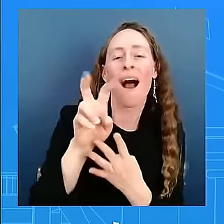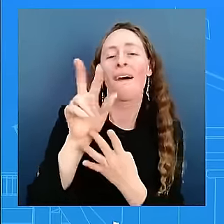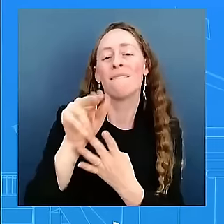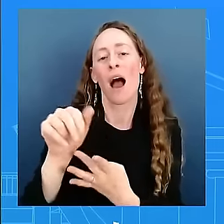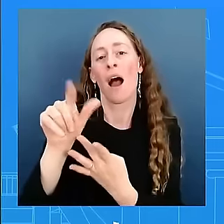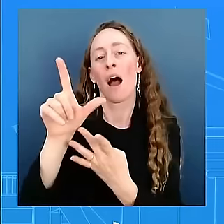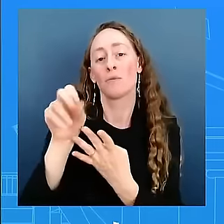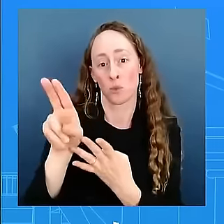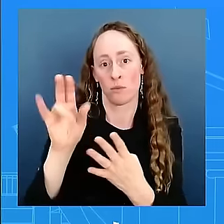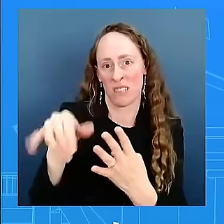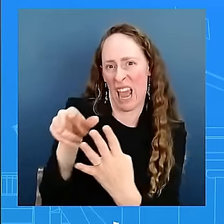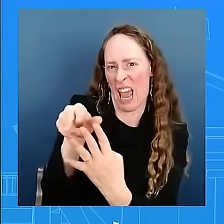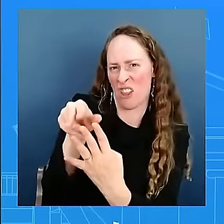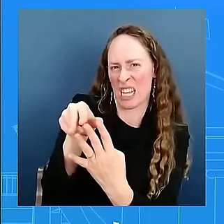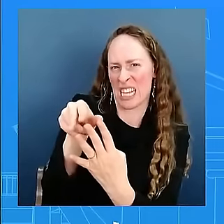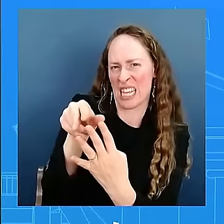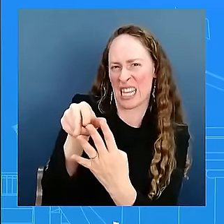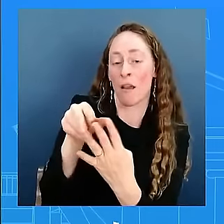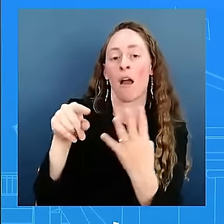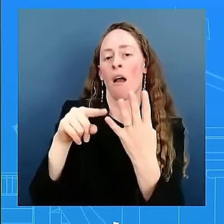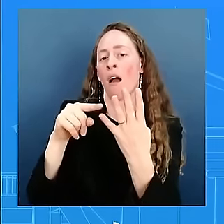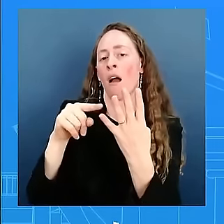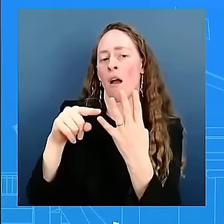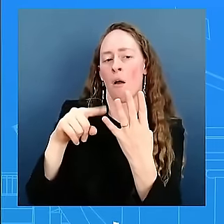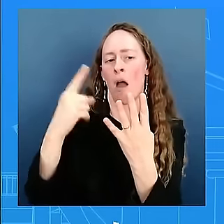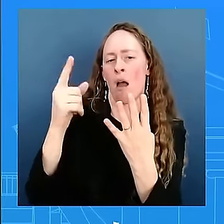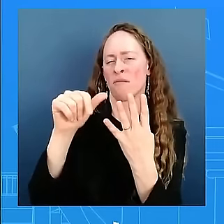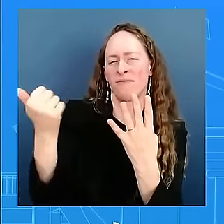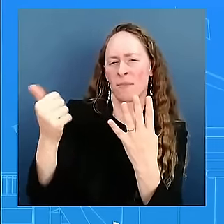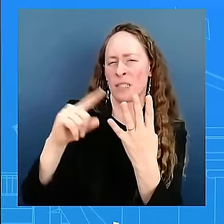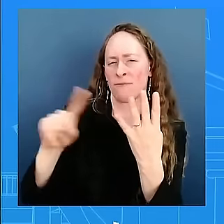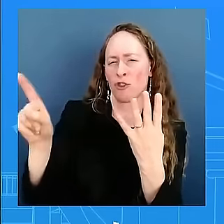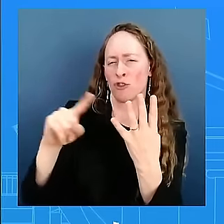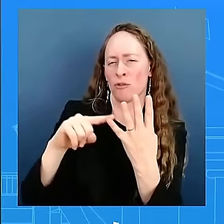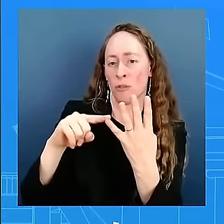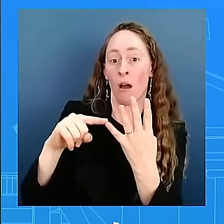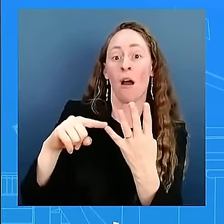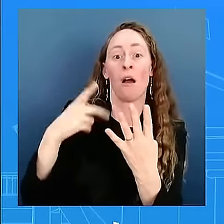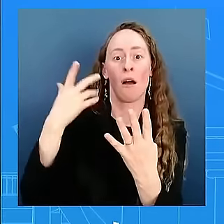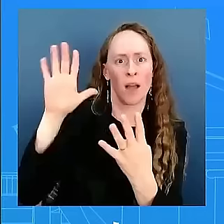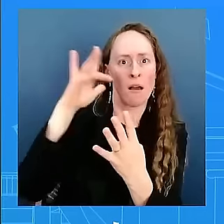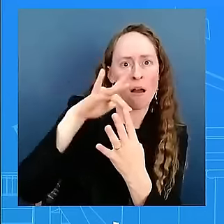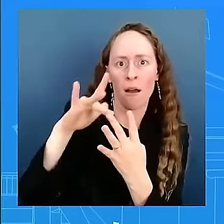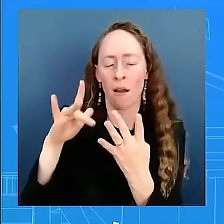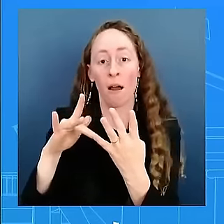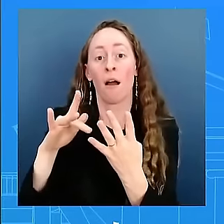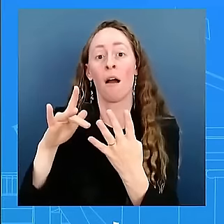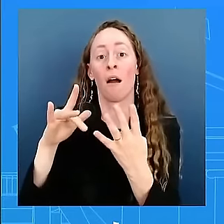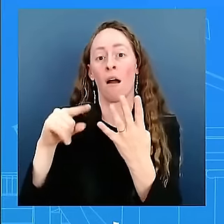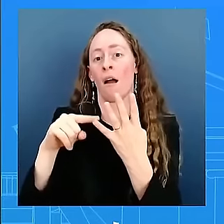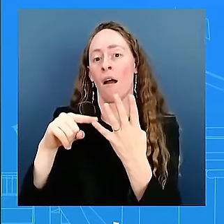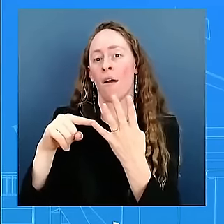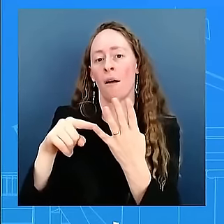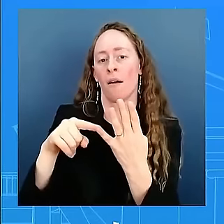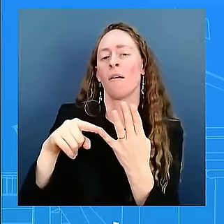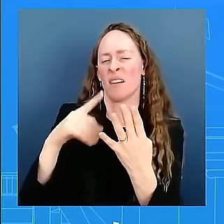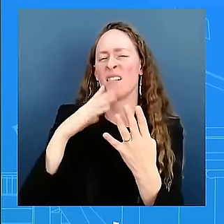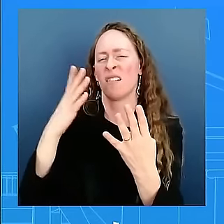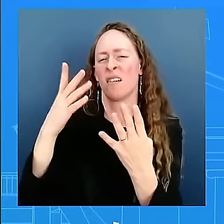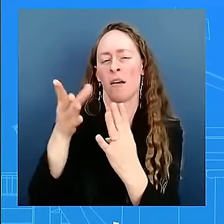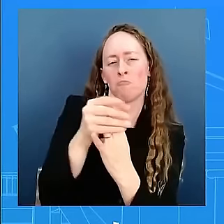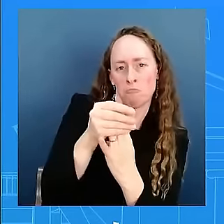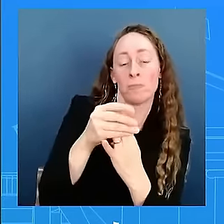actually in another place. So he conducted two calls from the Oval Office, one with the three American citizens on the phone. And